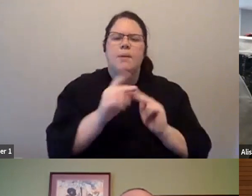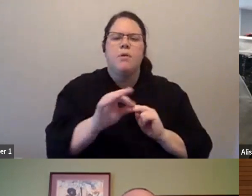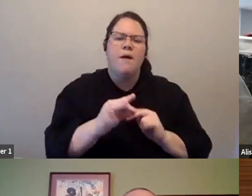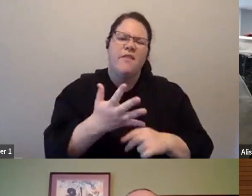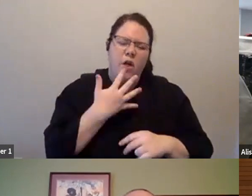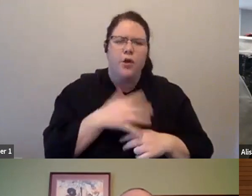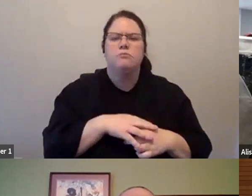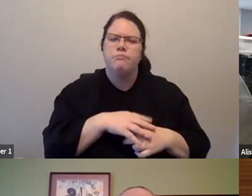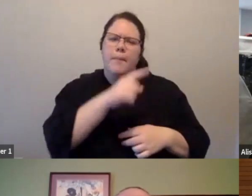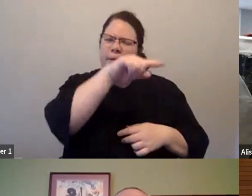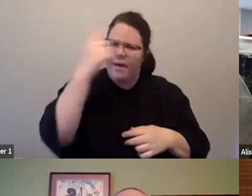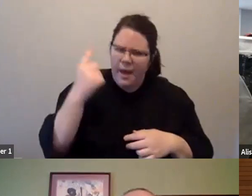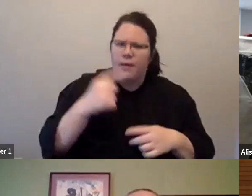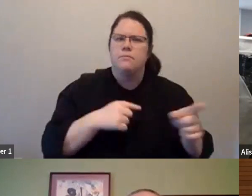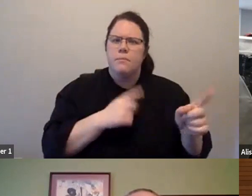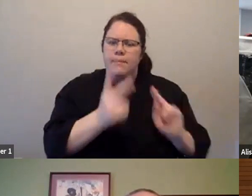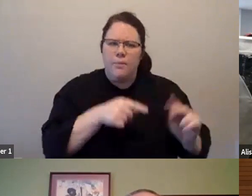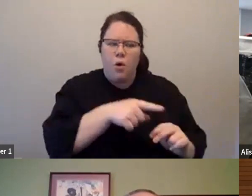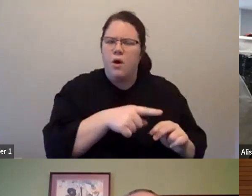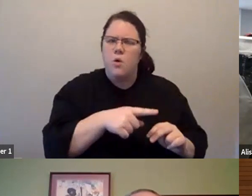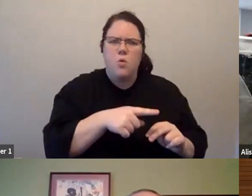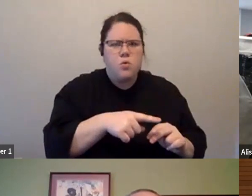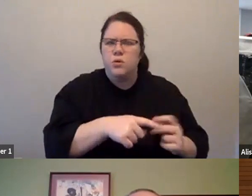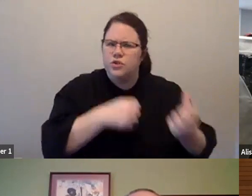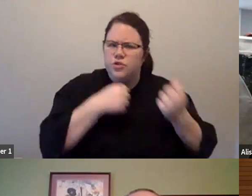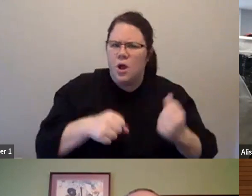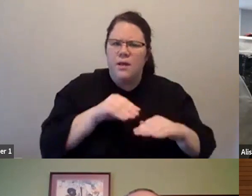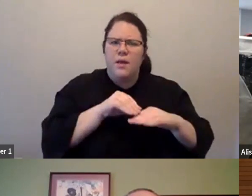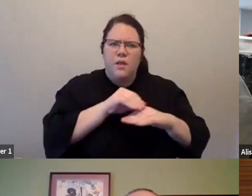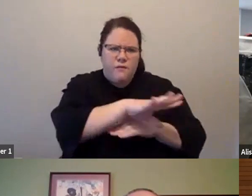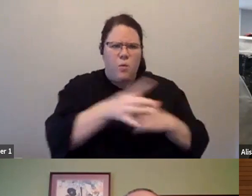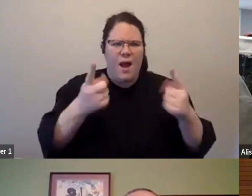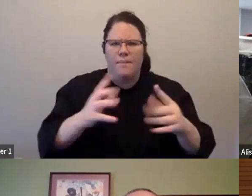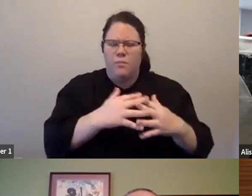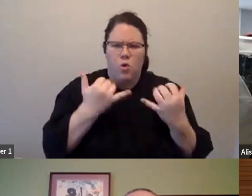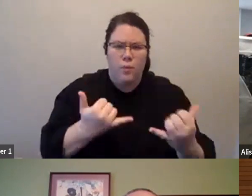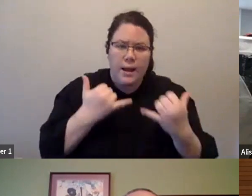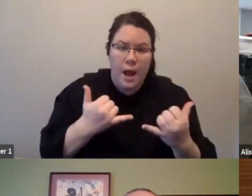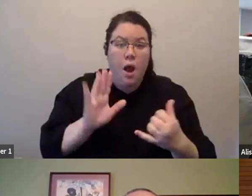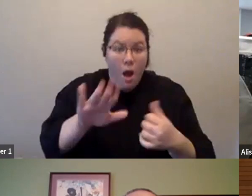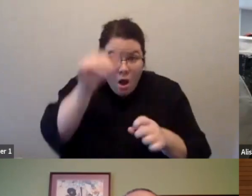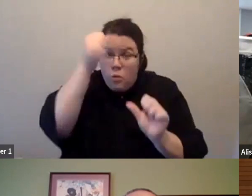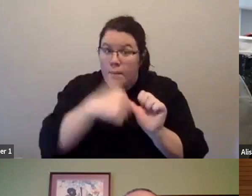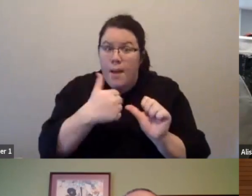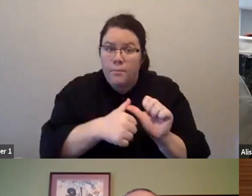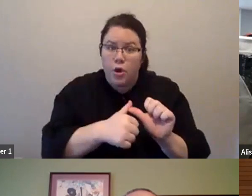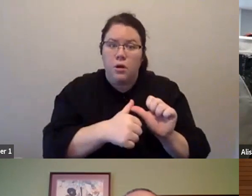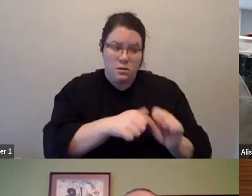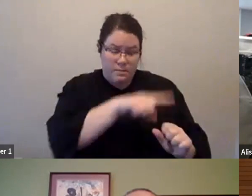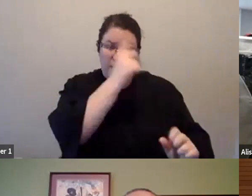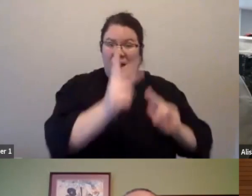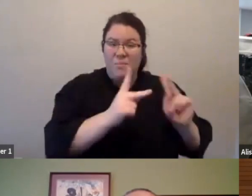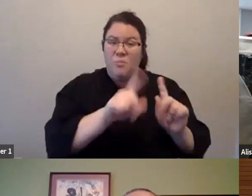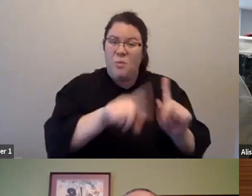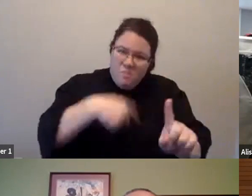most impacted by this, racial injustice in our country. But let's also not forget that there are people of color who are also living